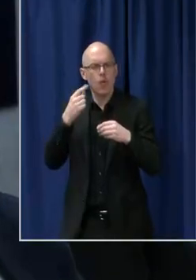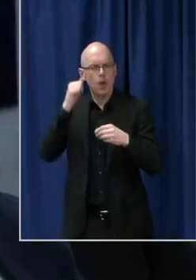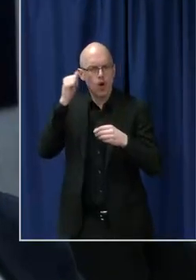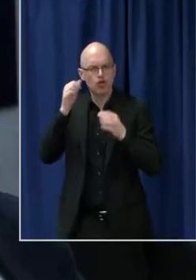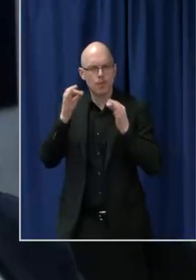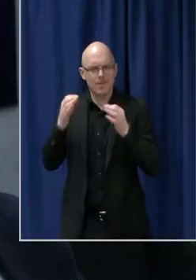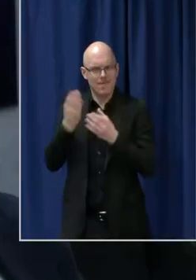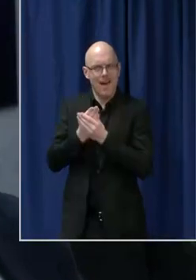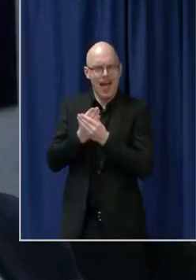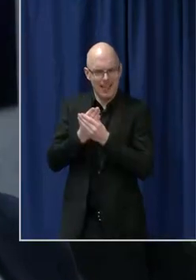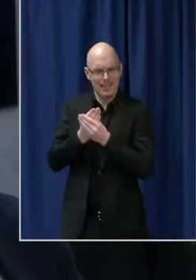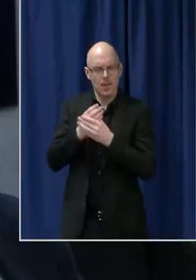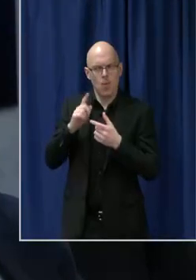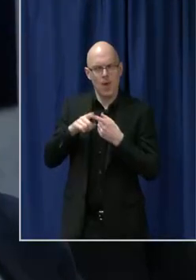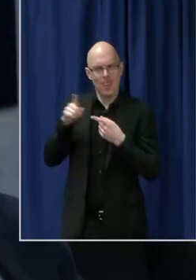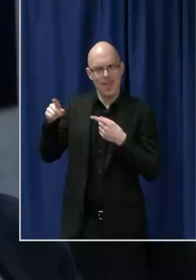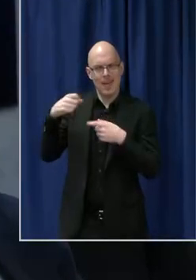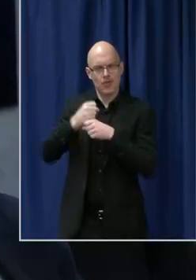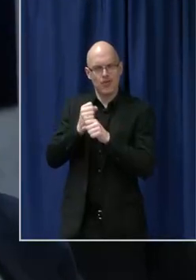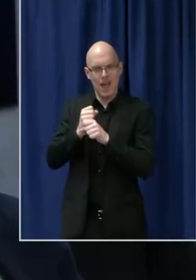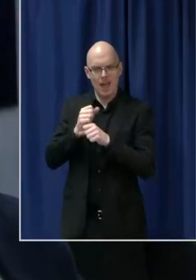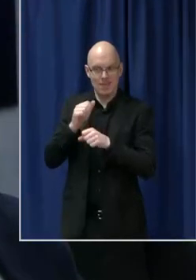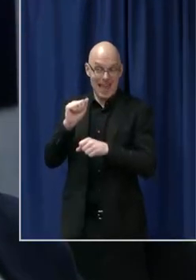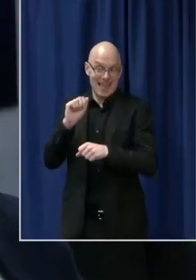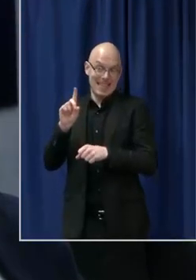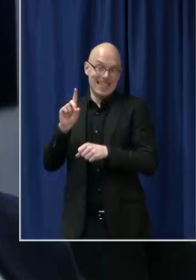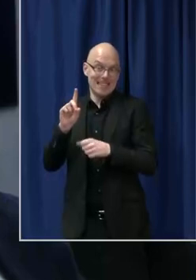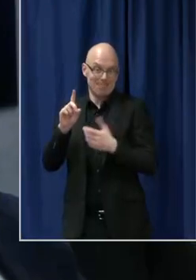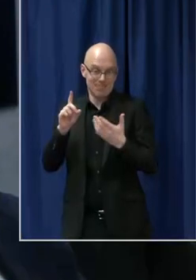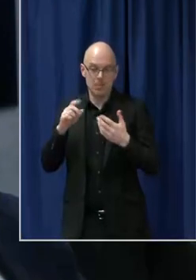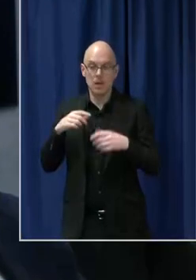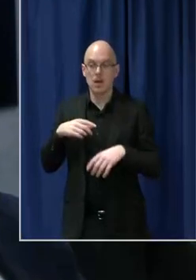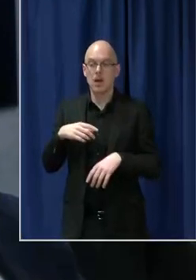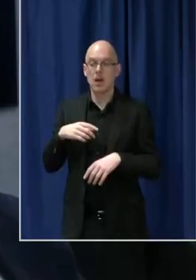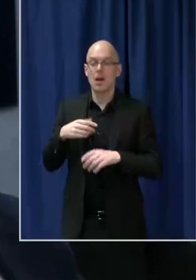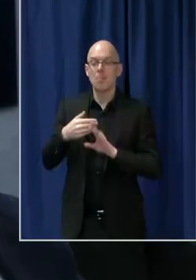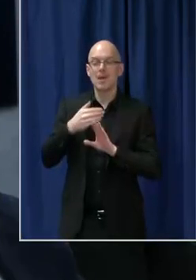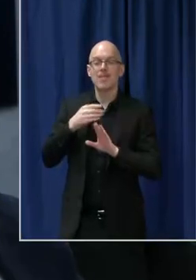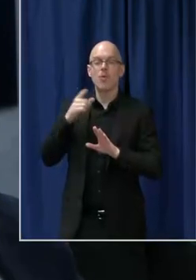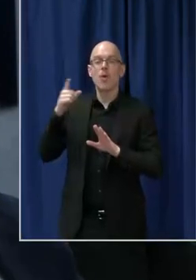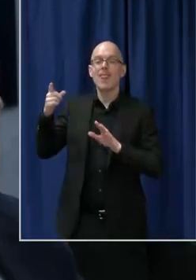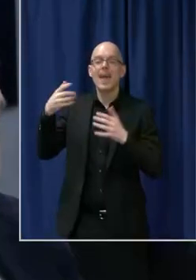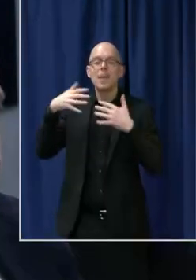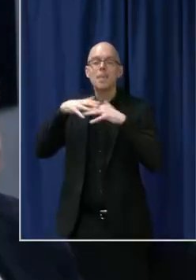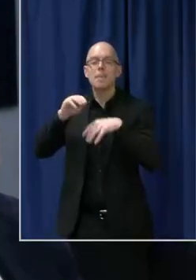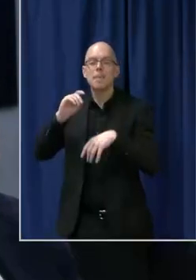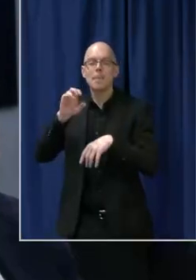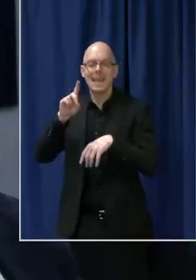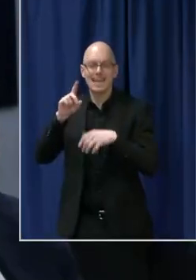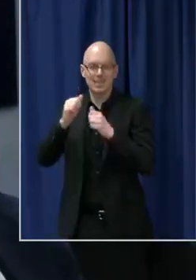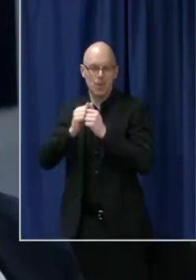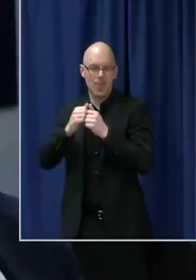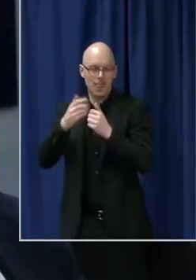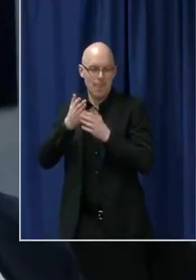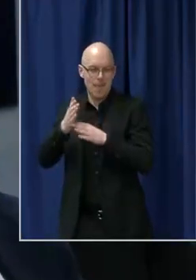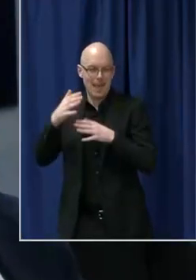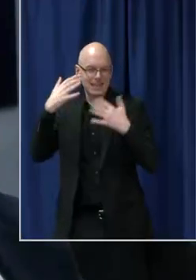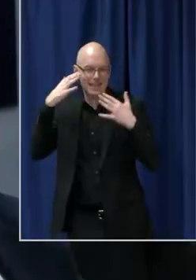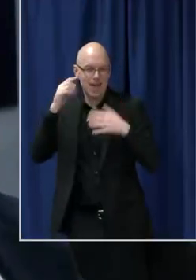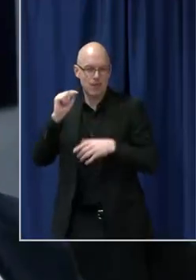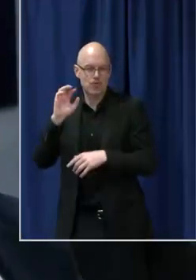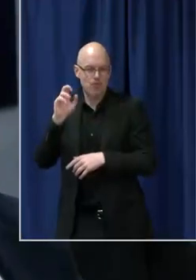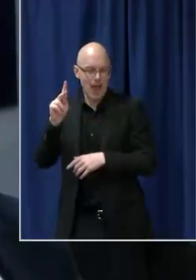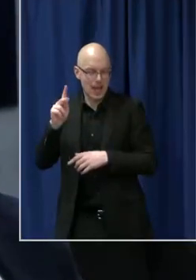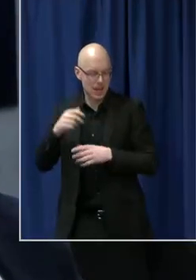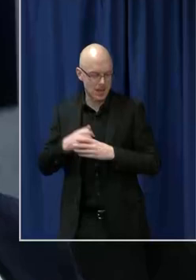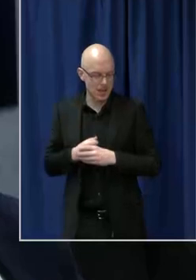files during the creation of AD before they are mixed into the main soundtrack. The final AD audio mix